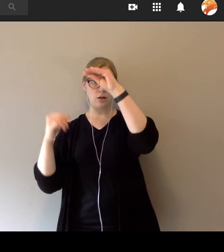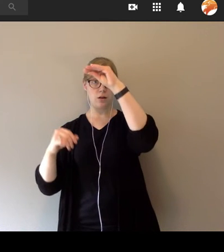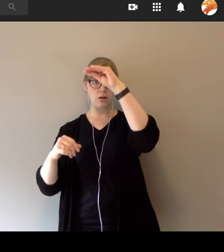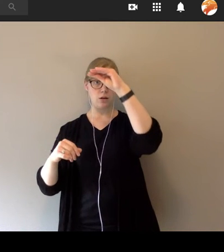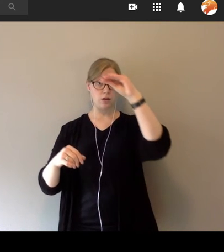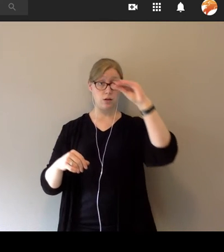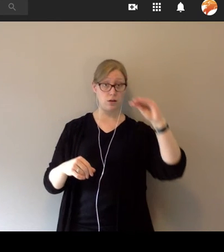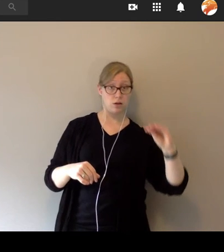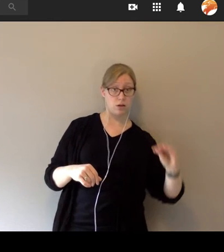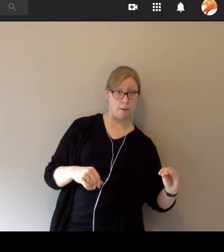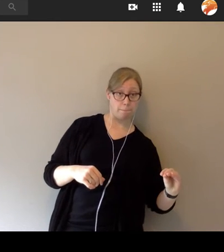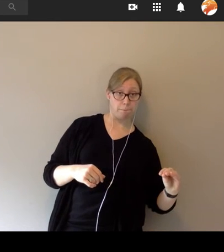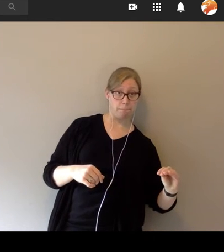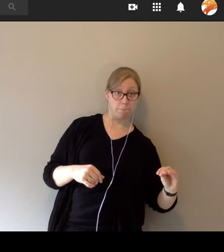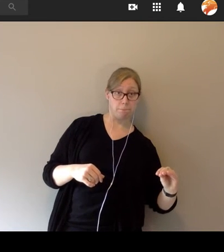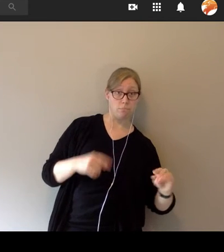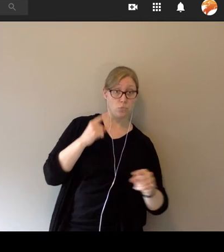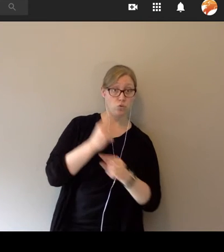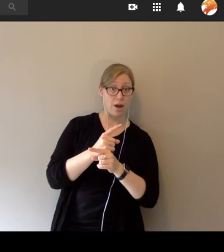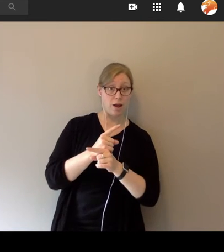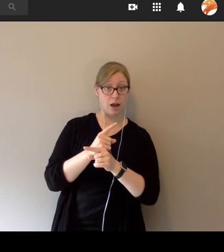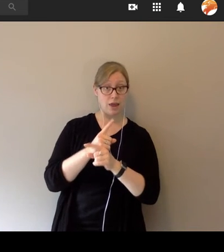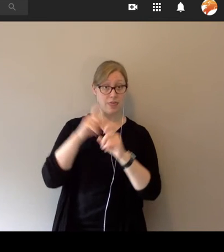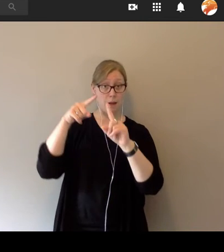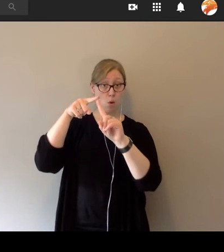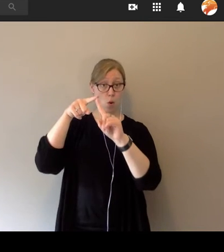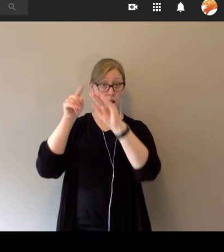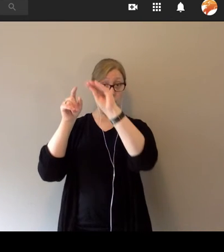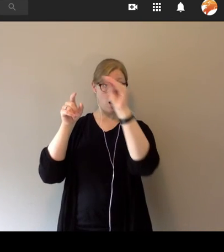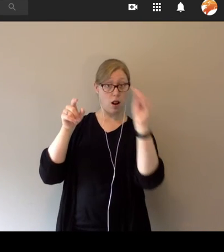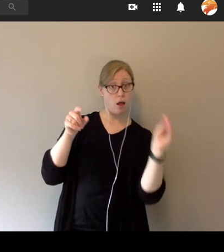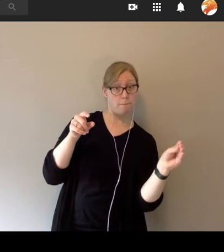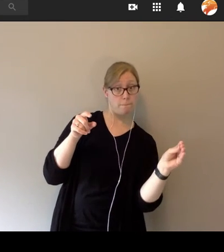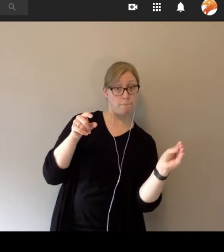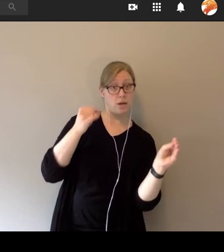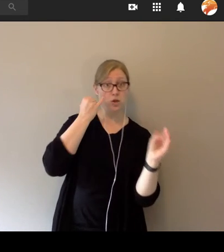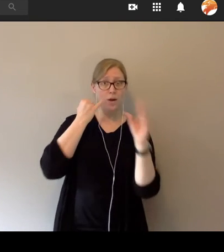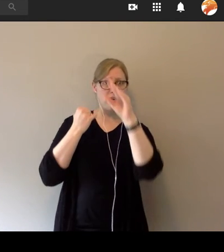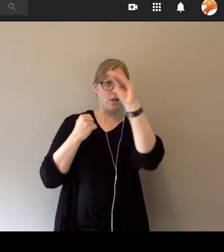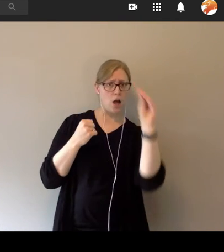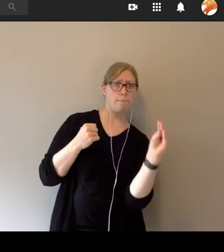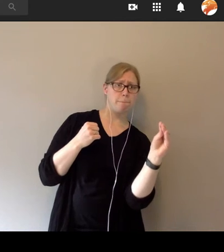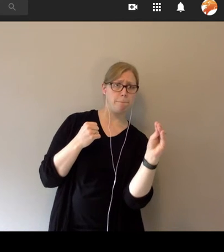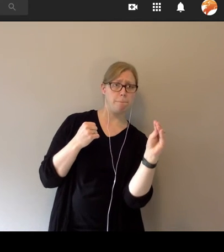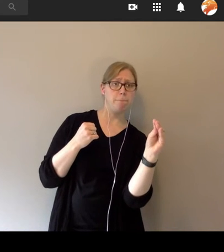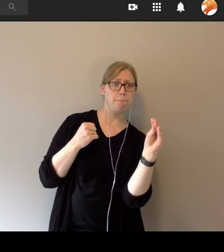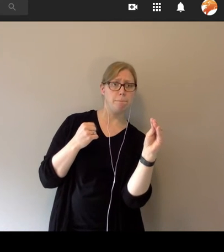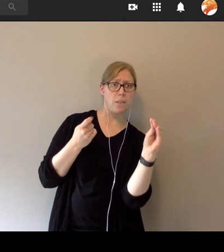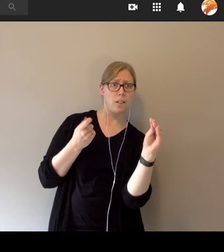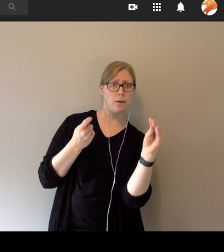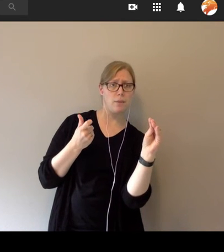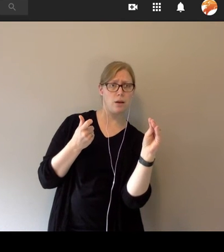way? So let's think about if I put it right here. What's happening to the sine and the